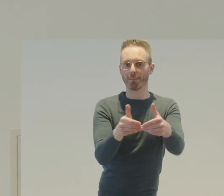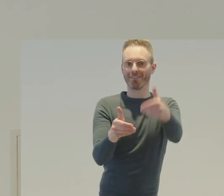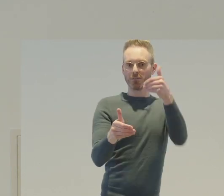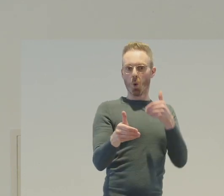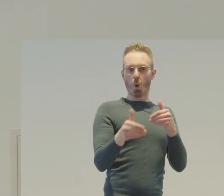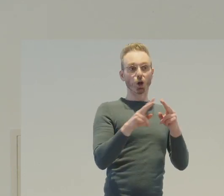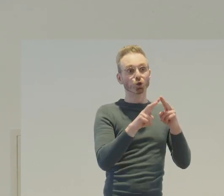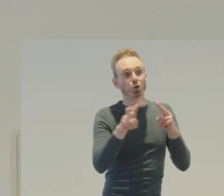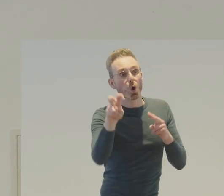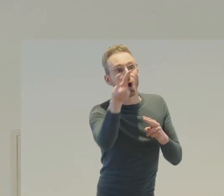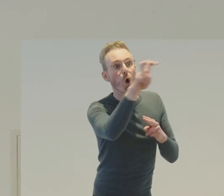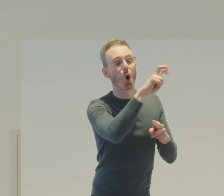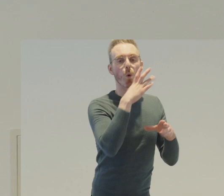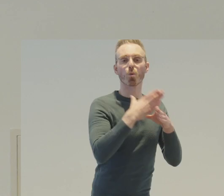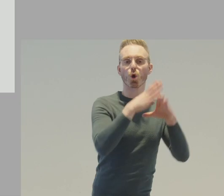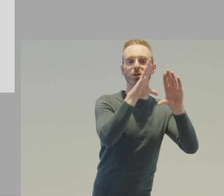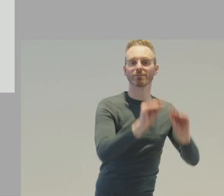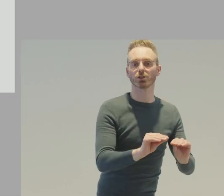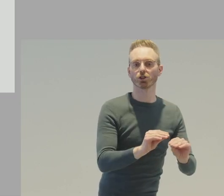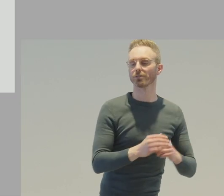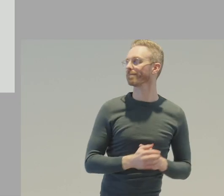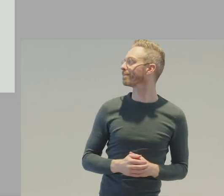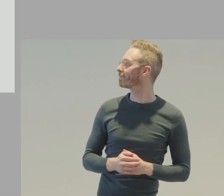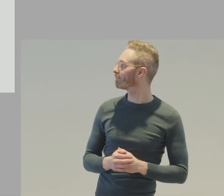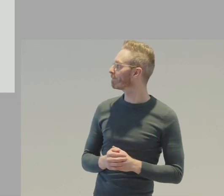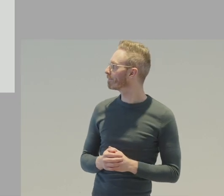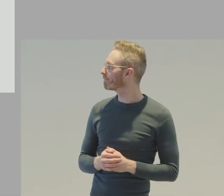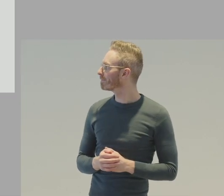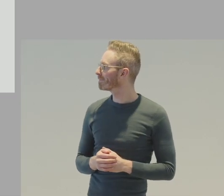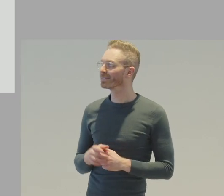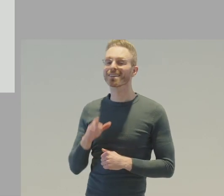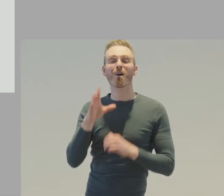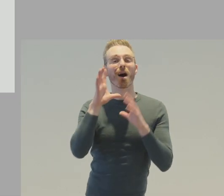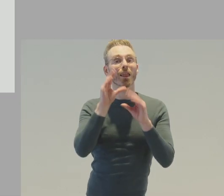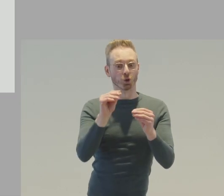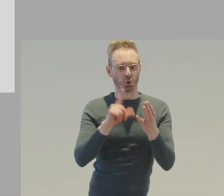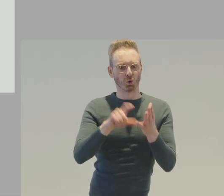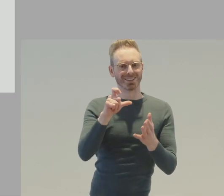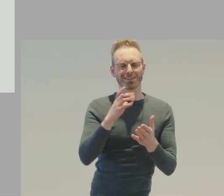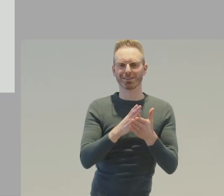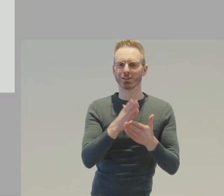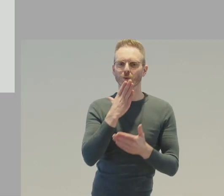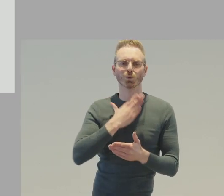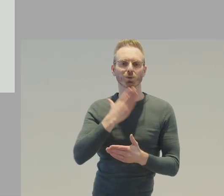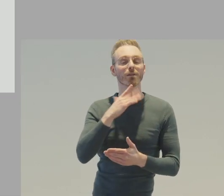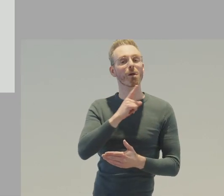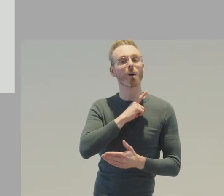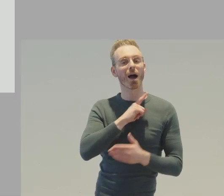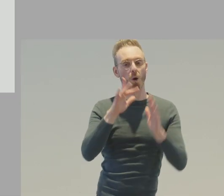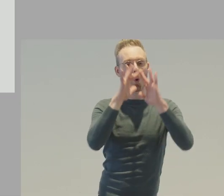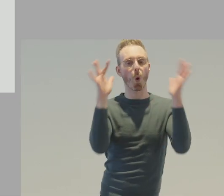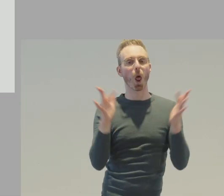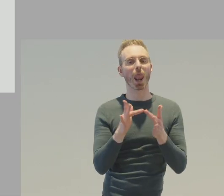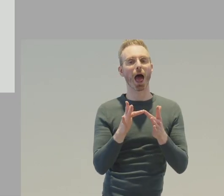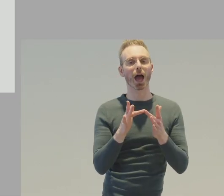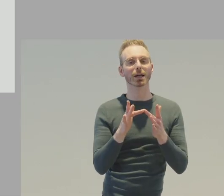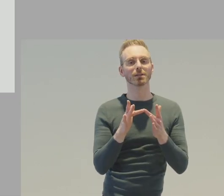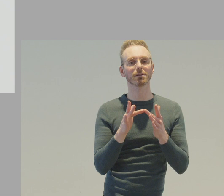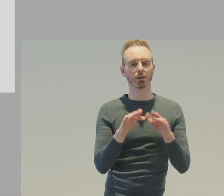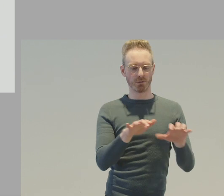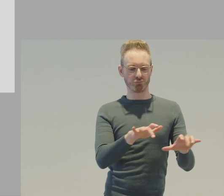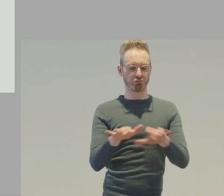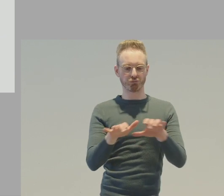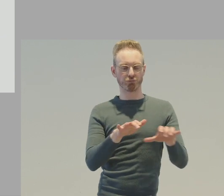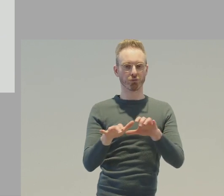The other thing with universal credit that's really useful is that it has a portal. It has an online portal that the person can access. Use it.